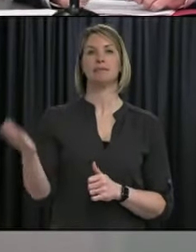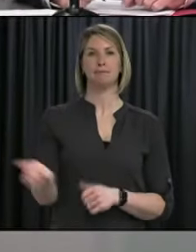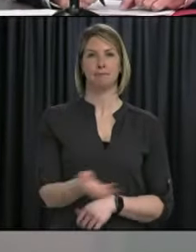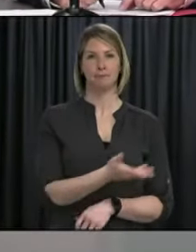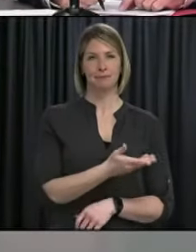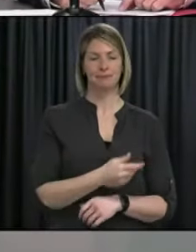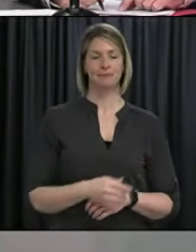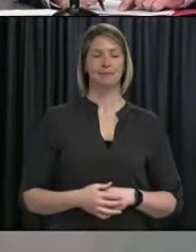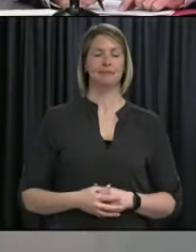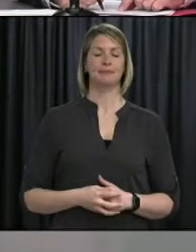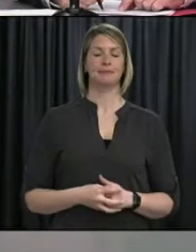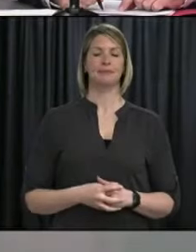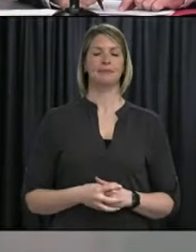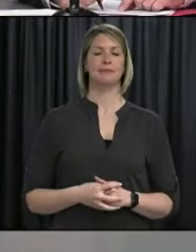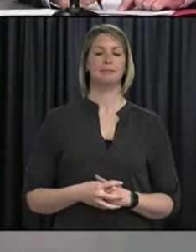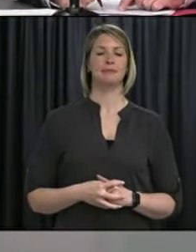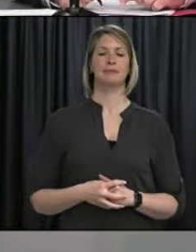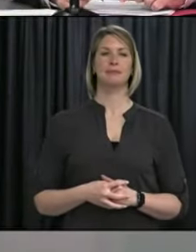Please go ahead.